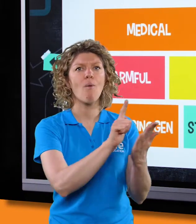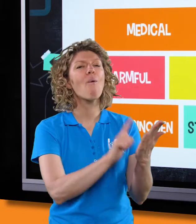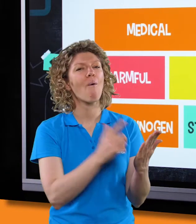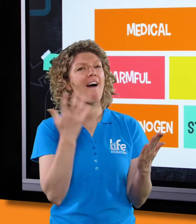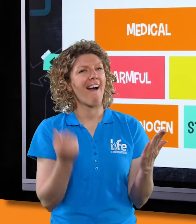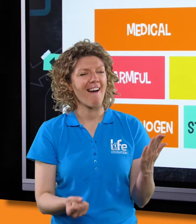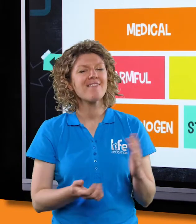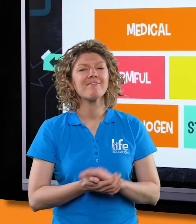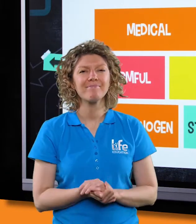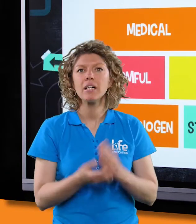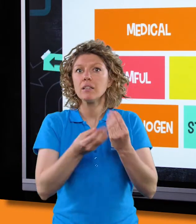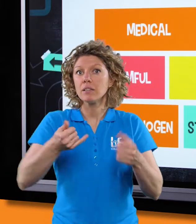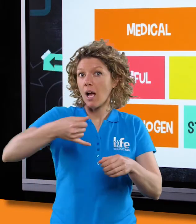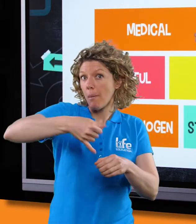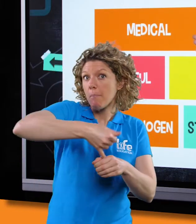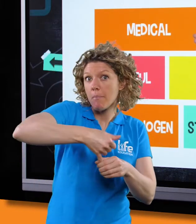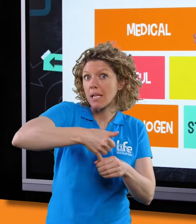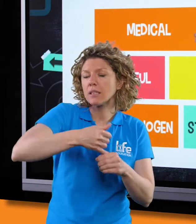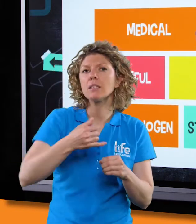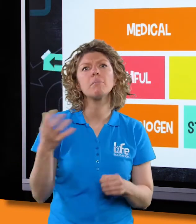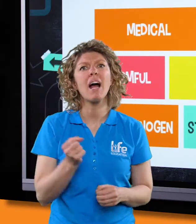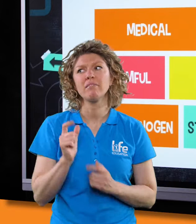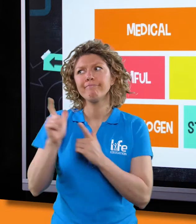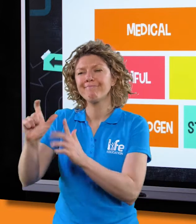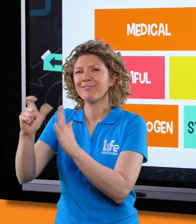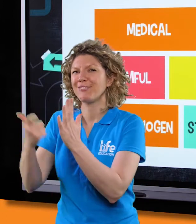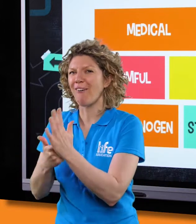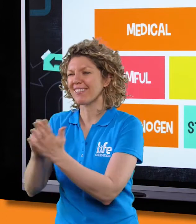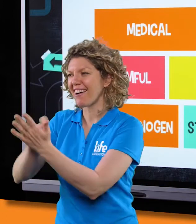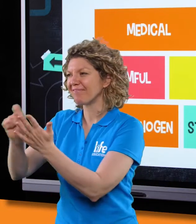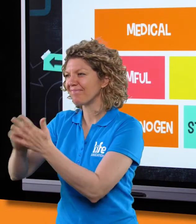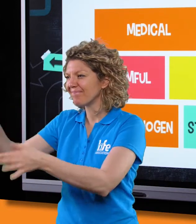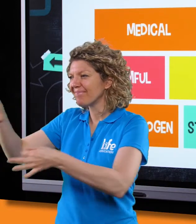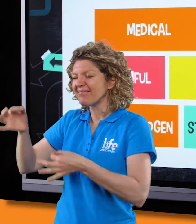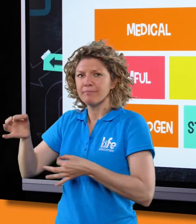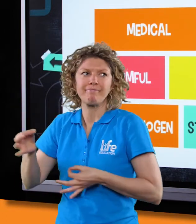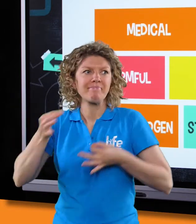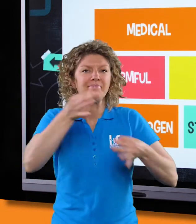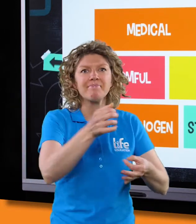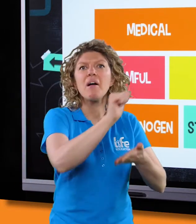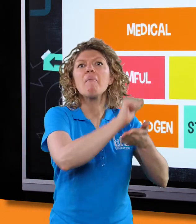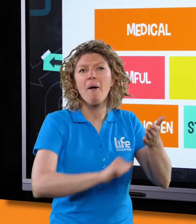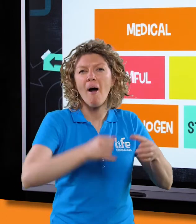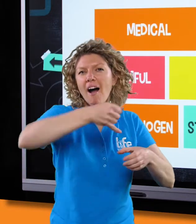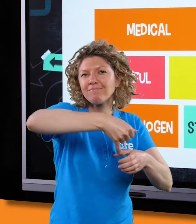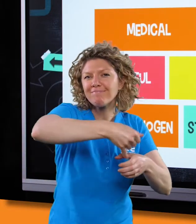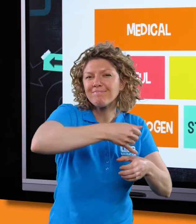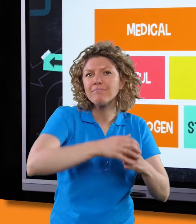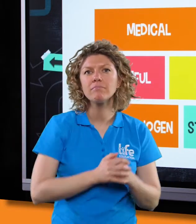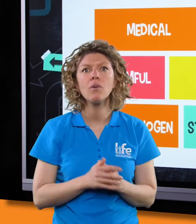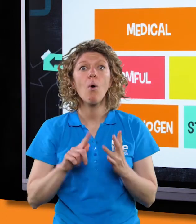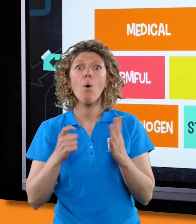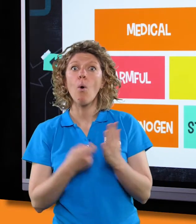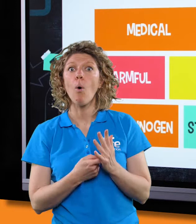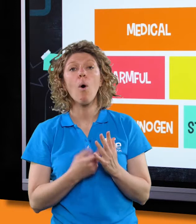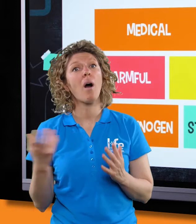only be obtained with a prescription from a doctor. Some non-medical drugs can only be purchased by an adult, someone who's over